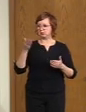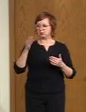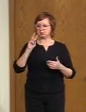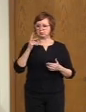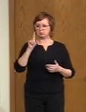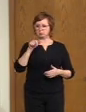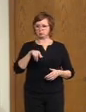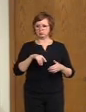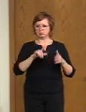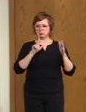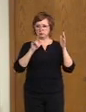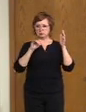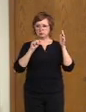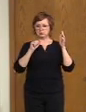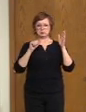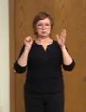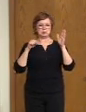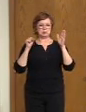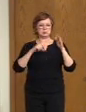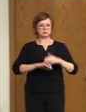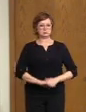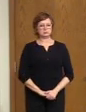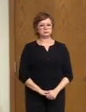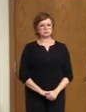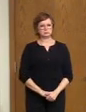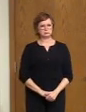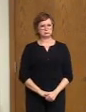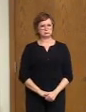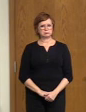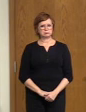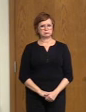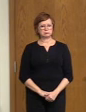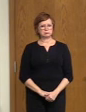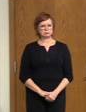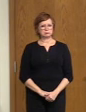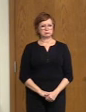Lisa? Yes, I didn't see anything in this plan